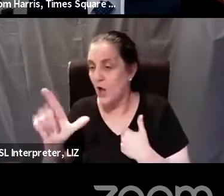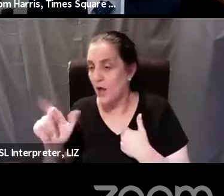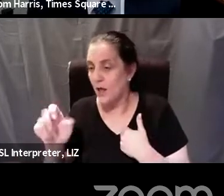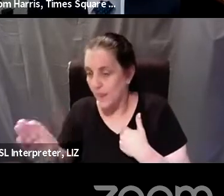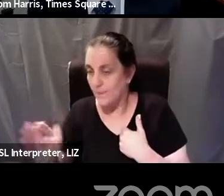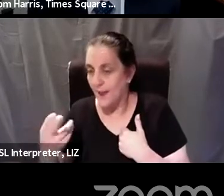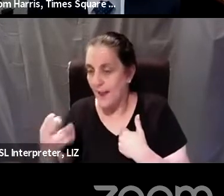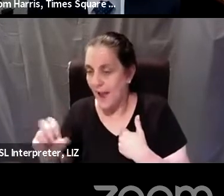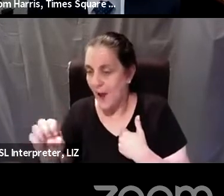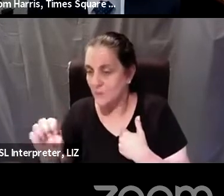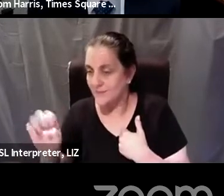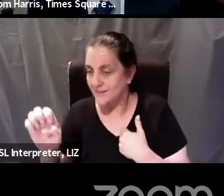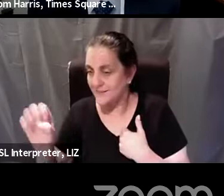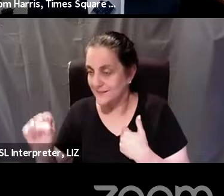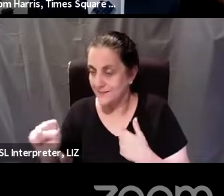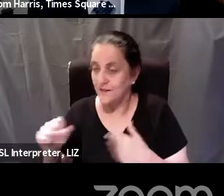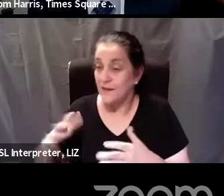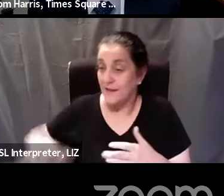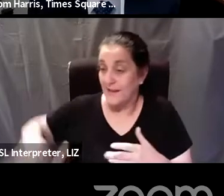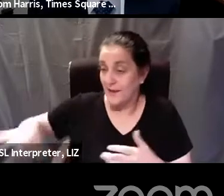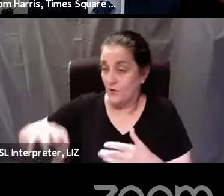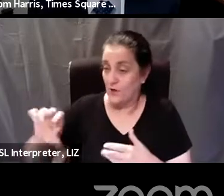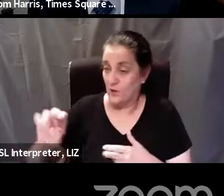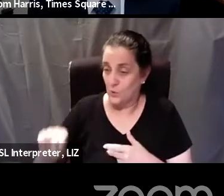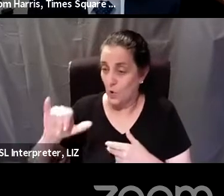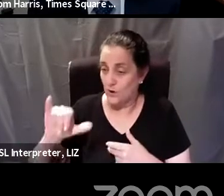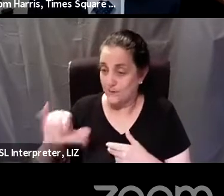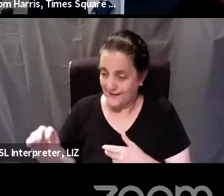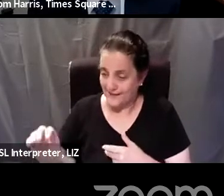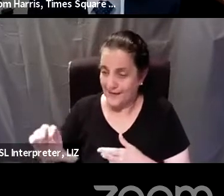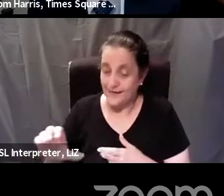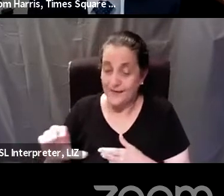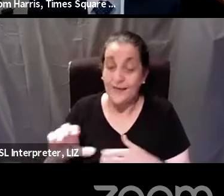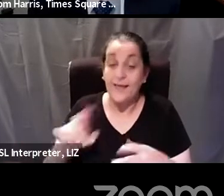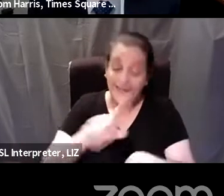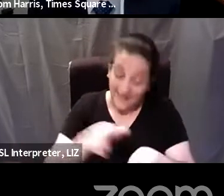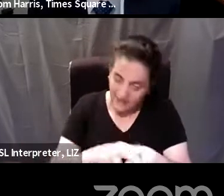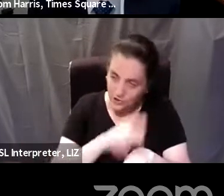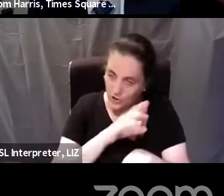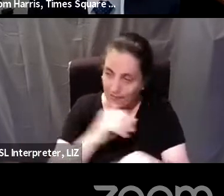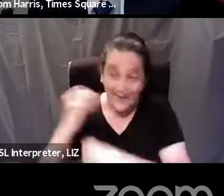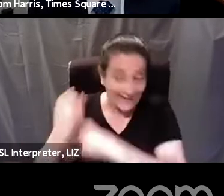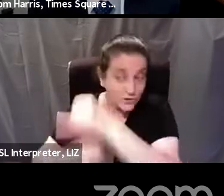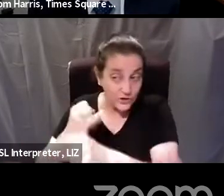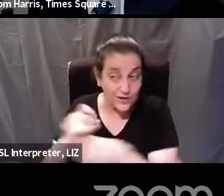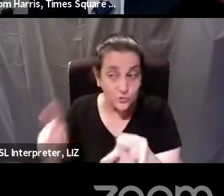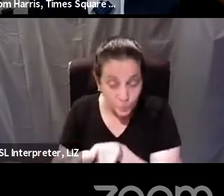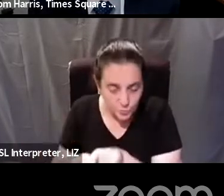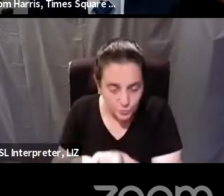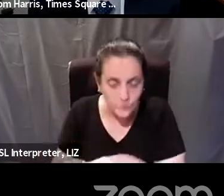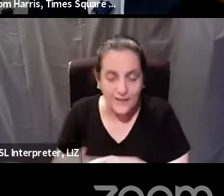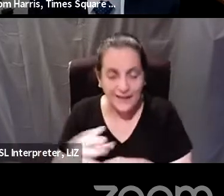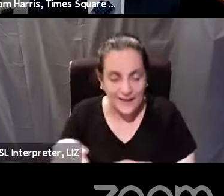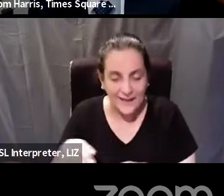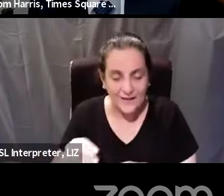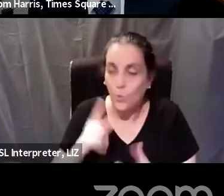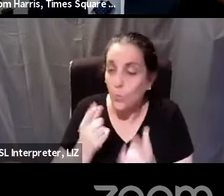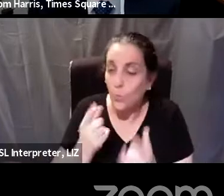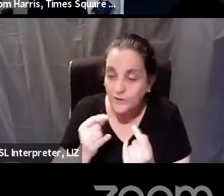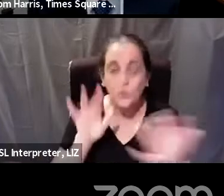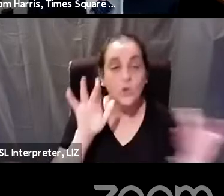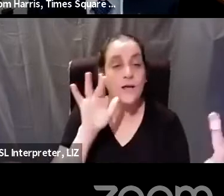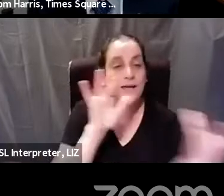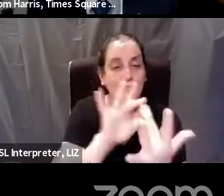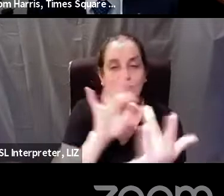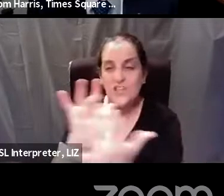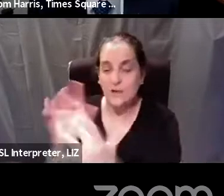City, and they are also national and international. And what they do is reach out to people, and they